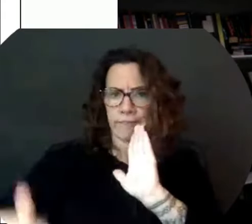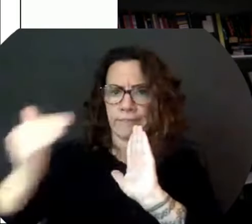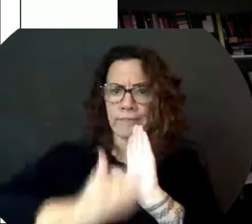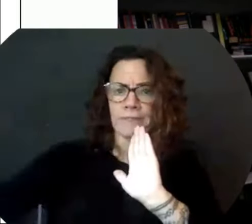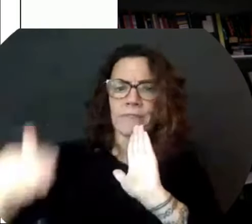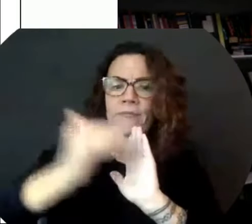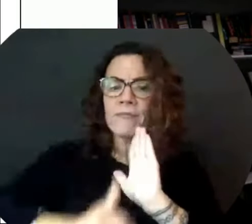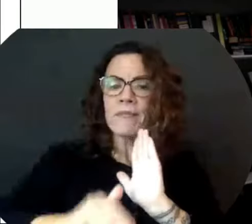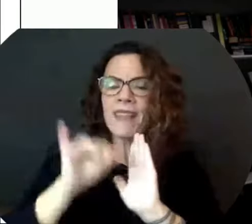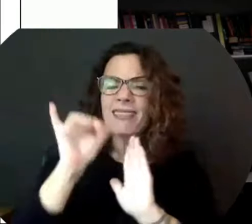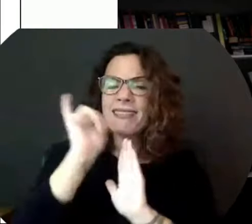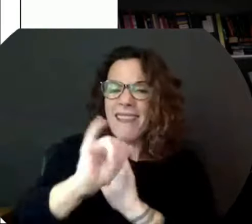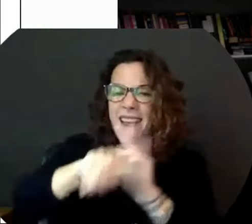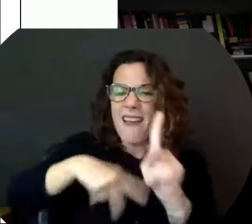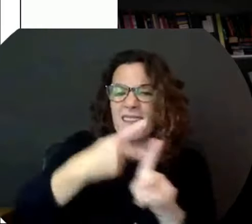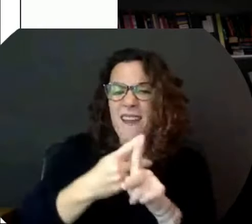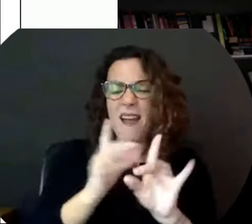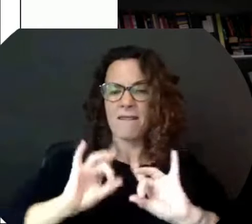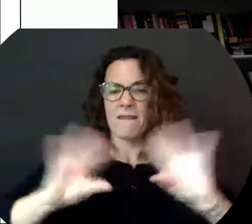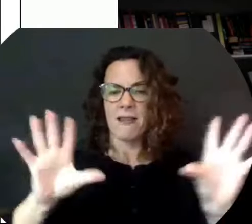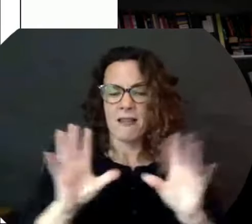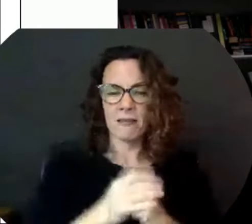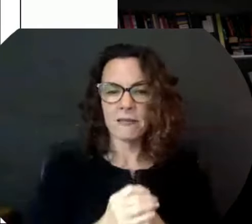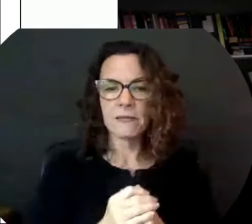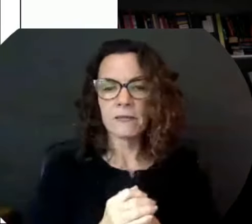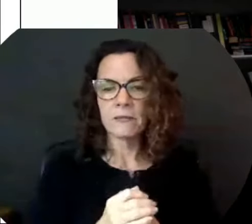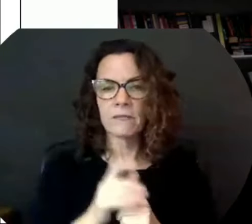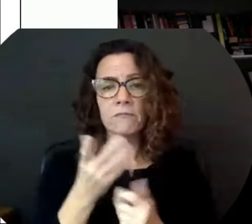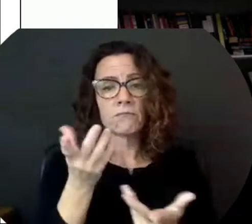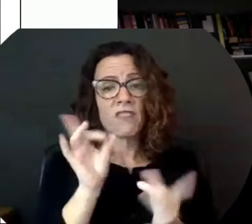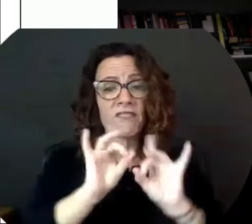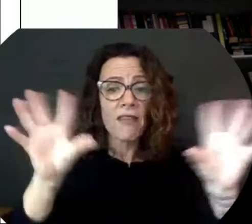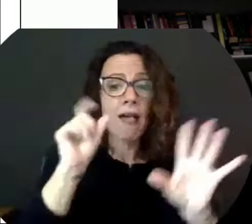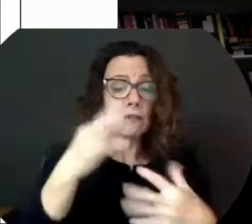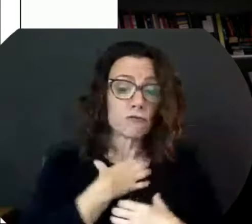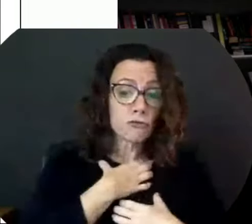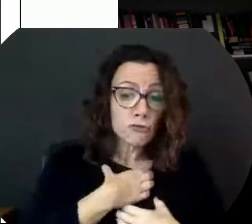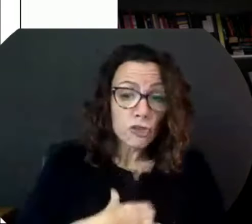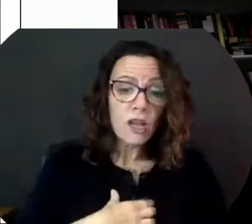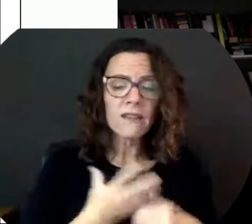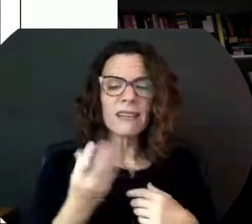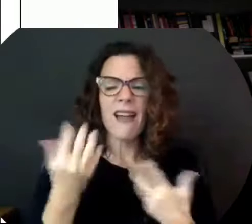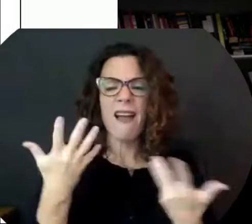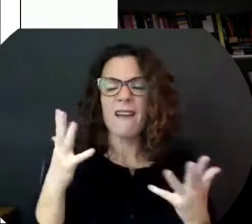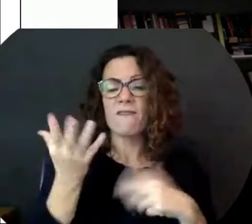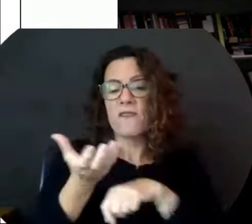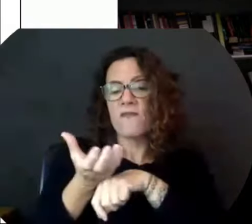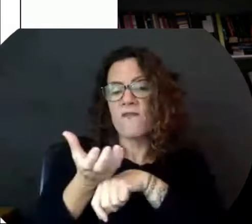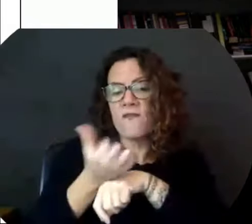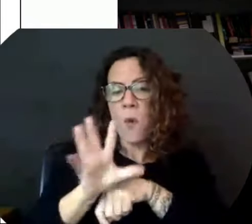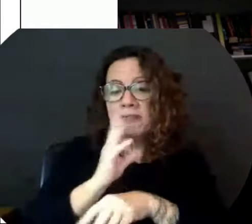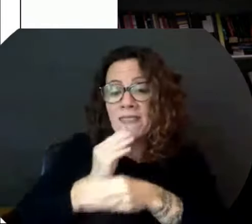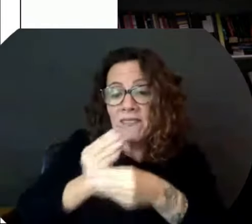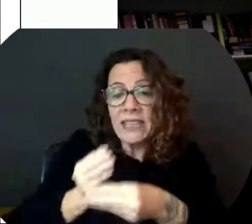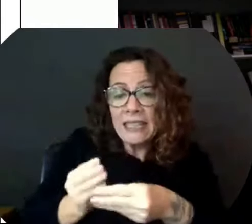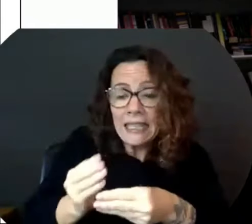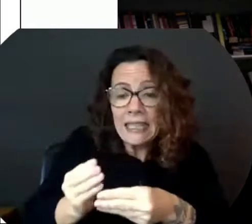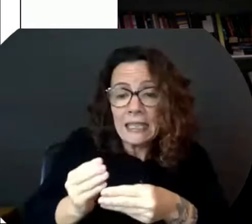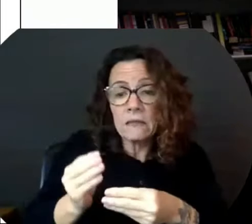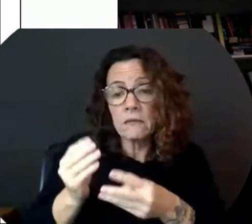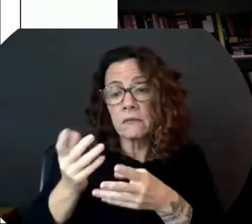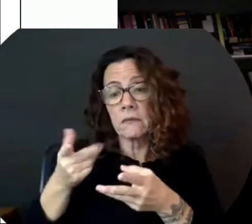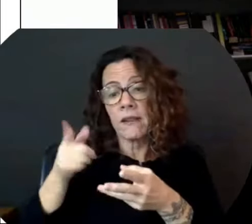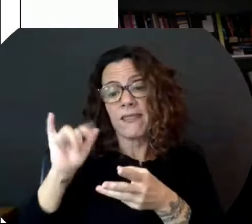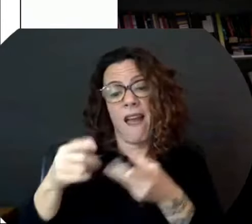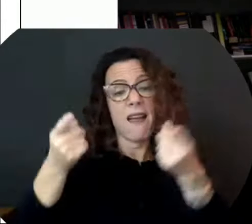of starvation and of kind of forced feeding that happens across the different